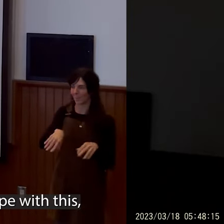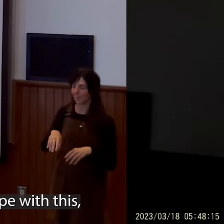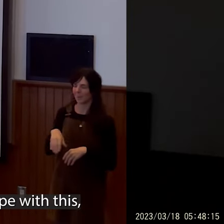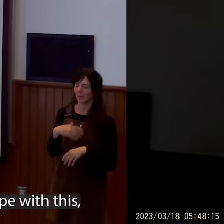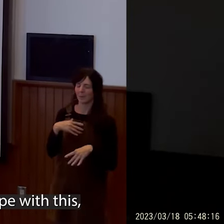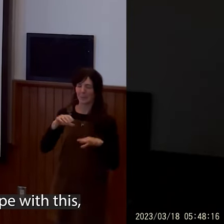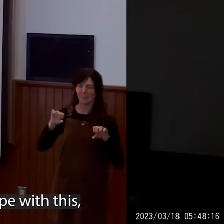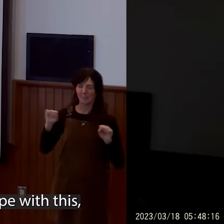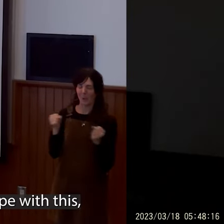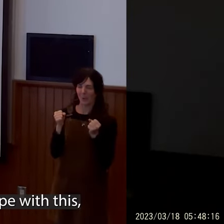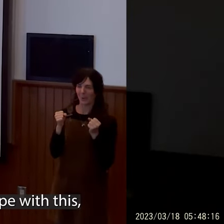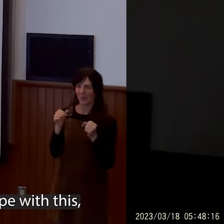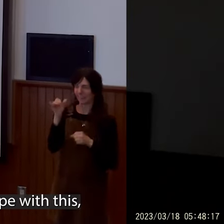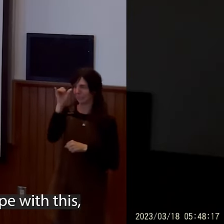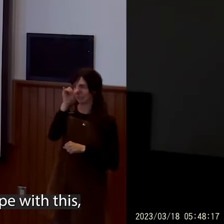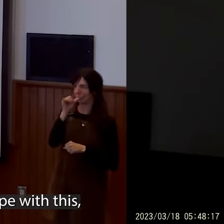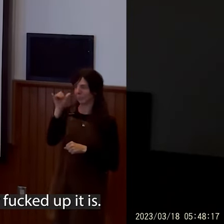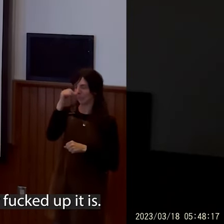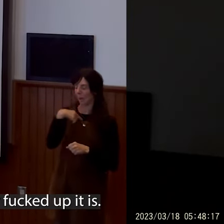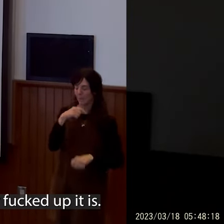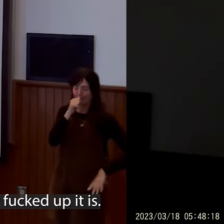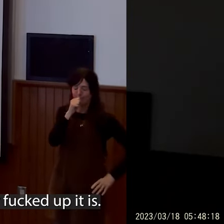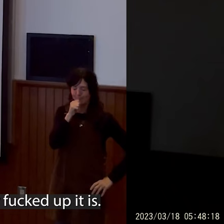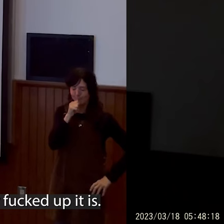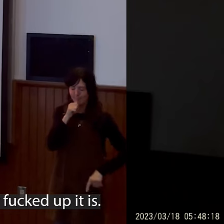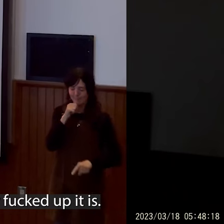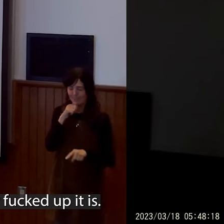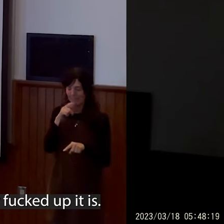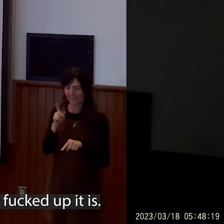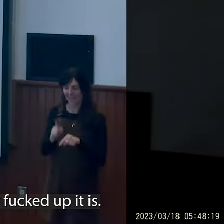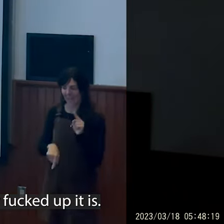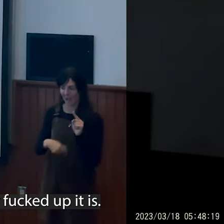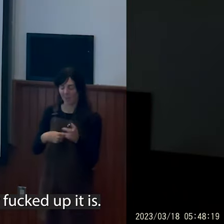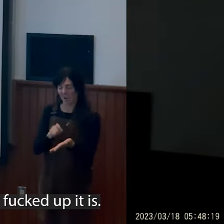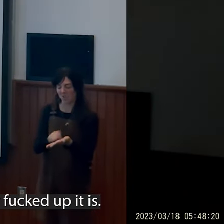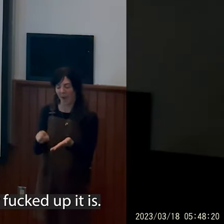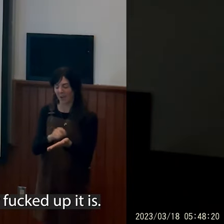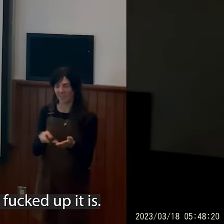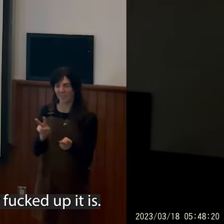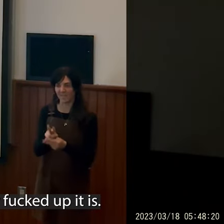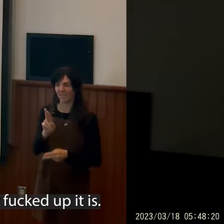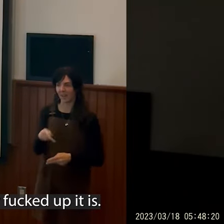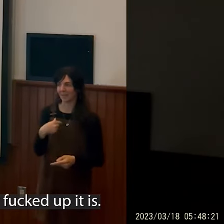And I was like, really don't know how to cope with this. I'm gonna write some poems about how fucked up this.